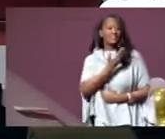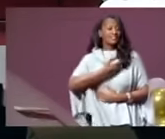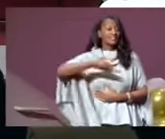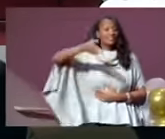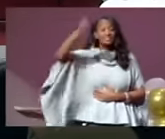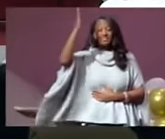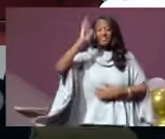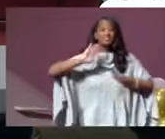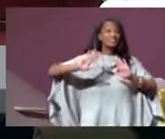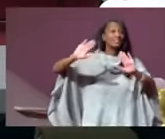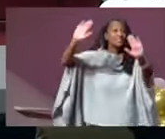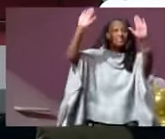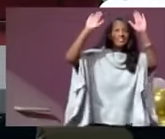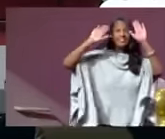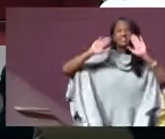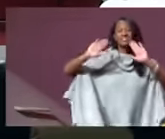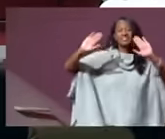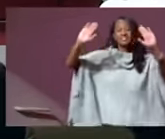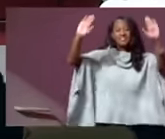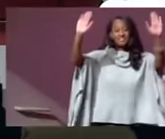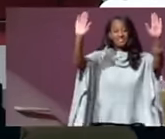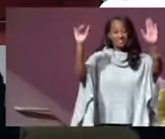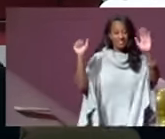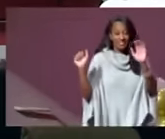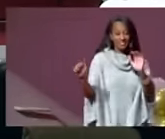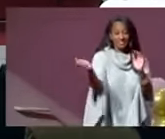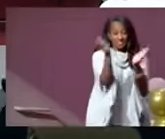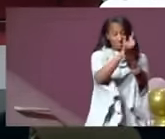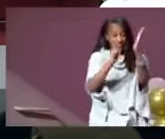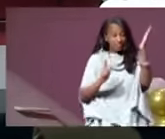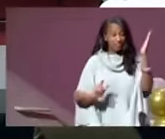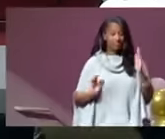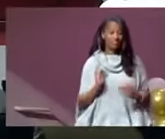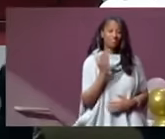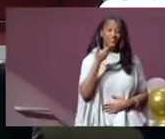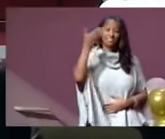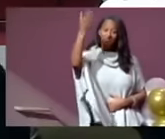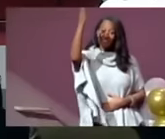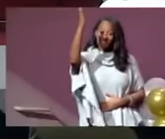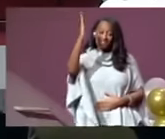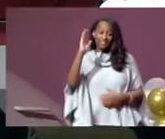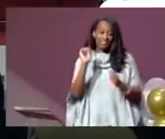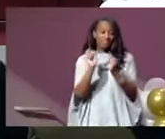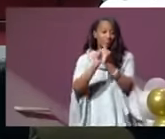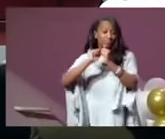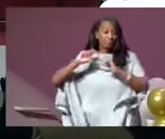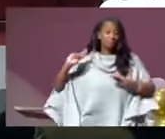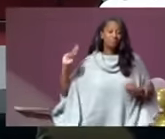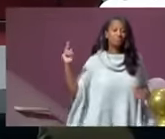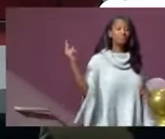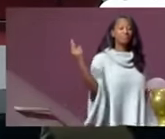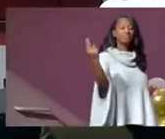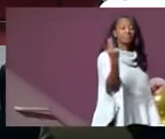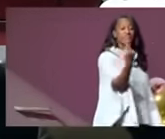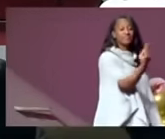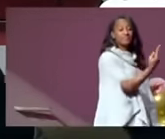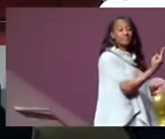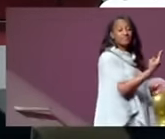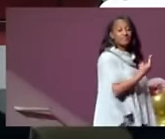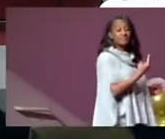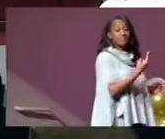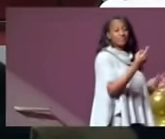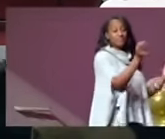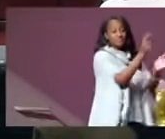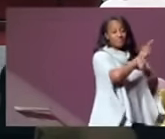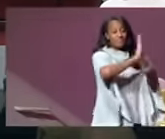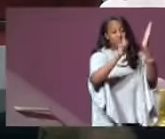our God is mighty. Yes, the Lord our God is omnipotent. Yes, the Lord our God is omnipotent. Truly the